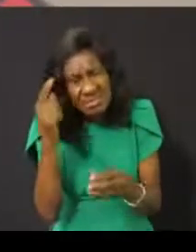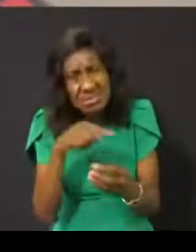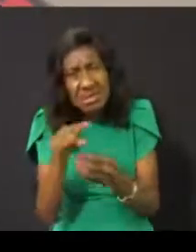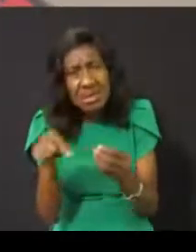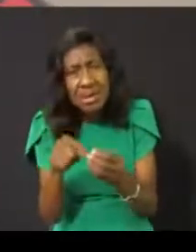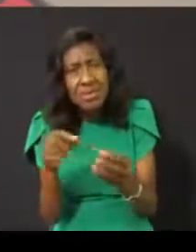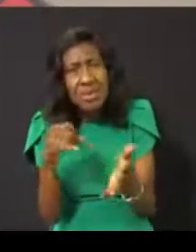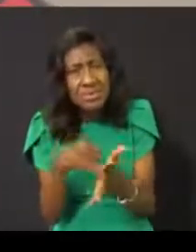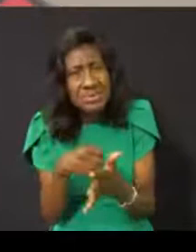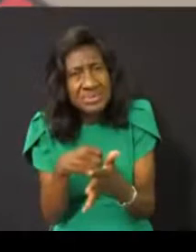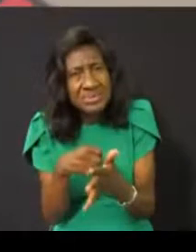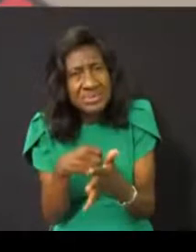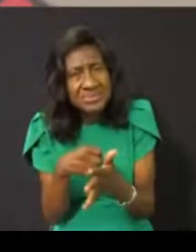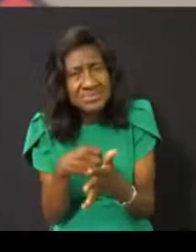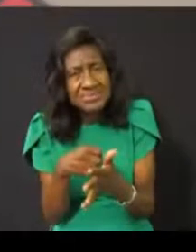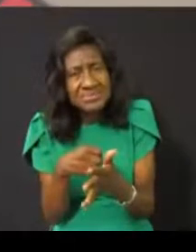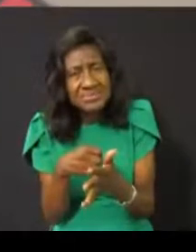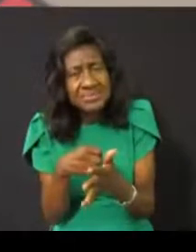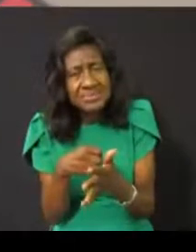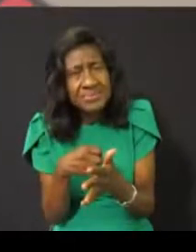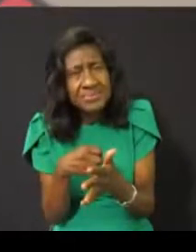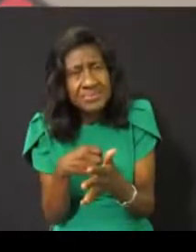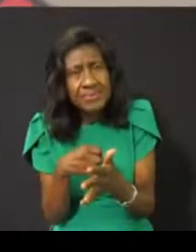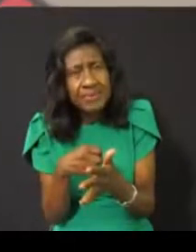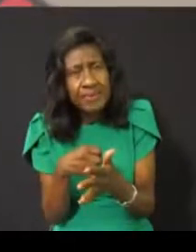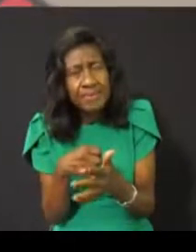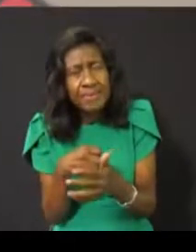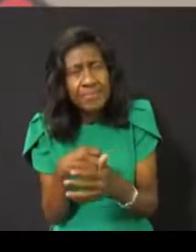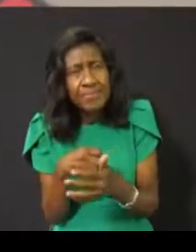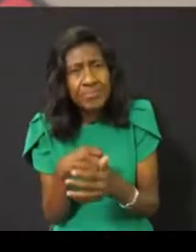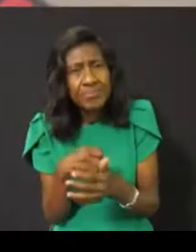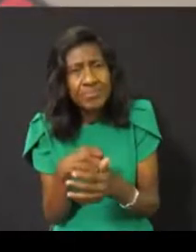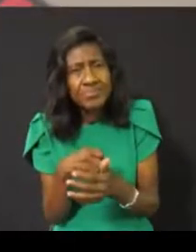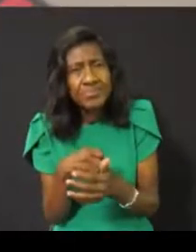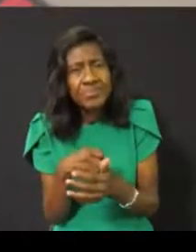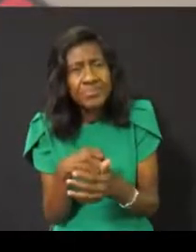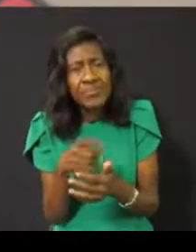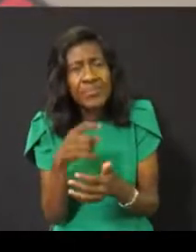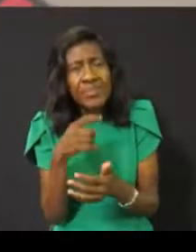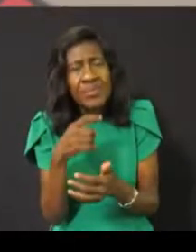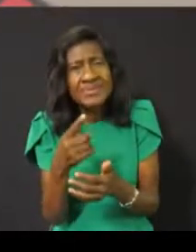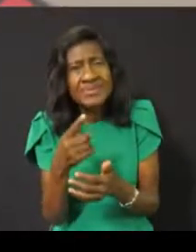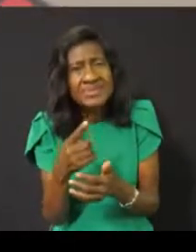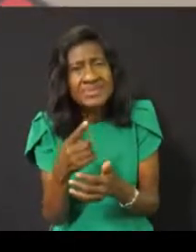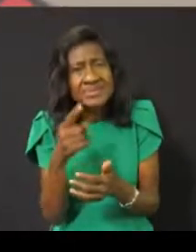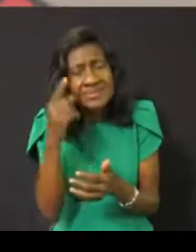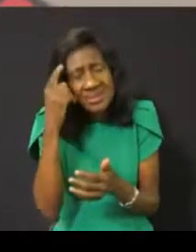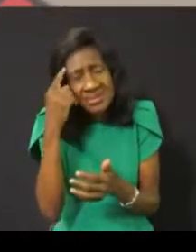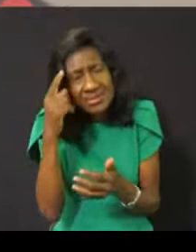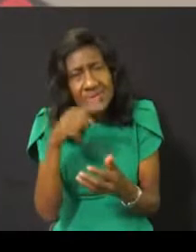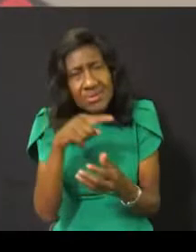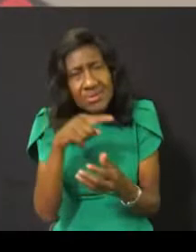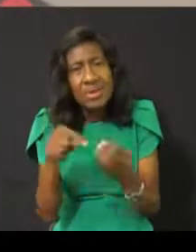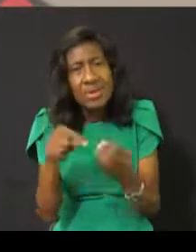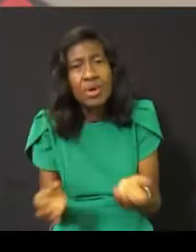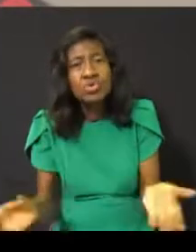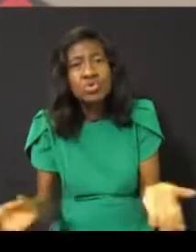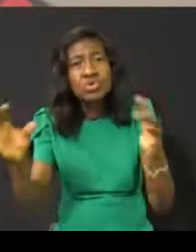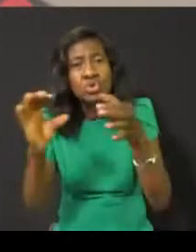hybrid and fuse that element of phase 5 with phase 4.